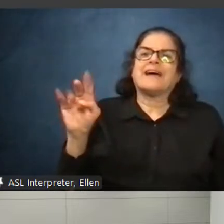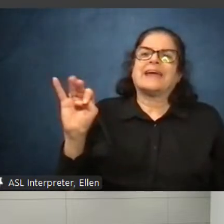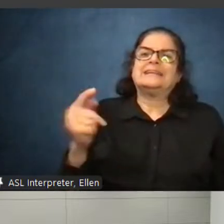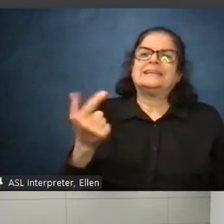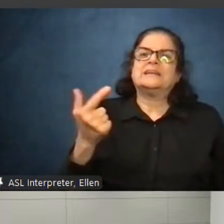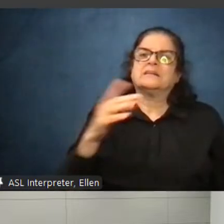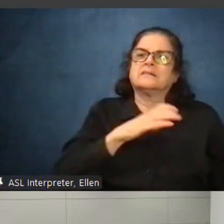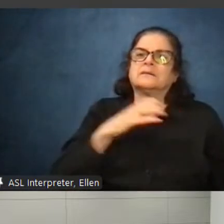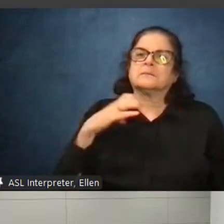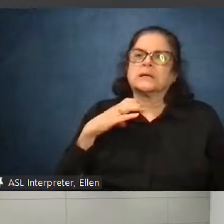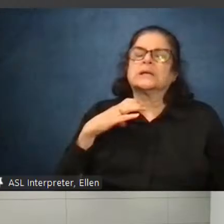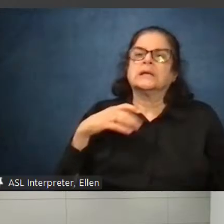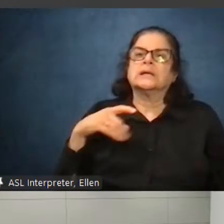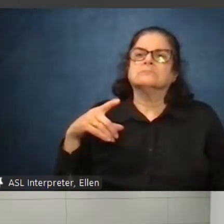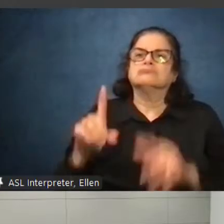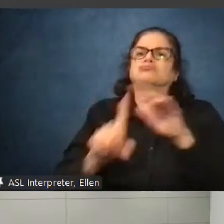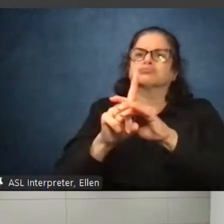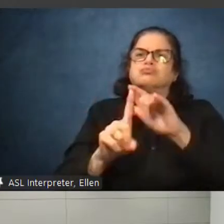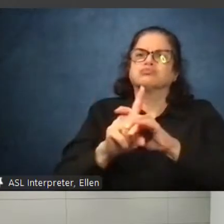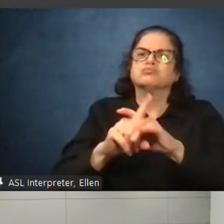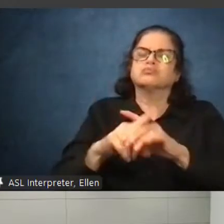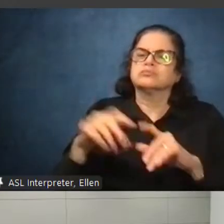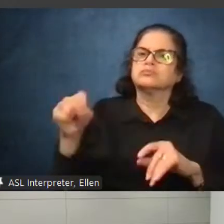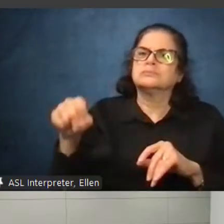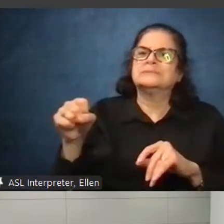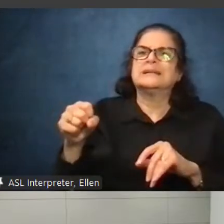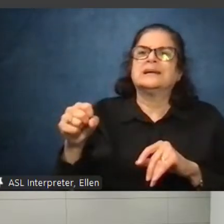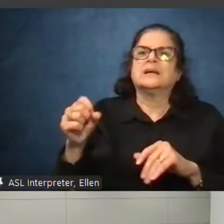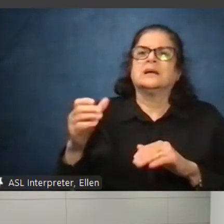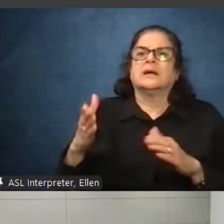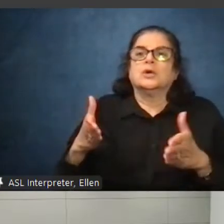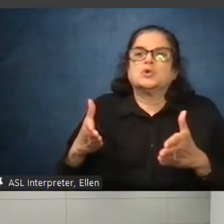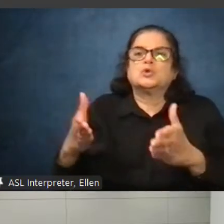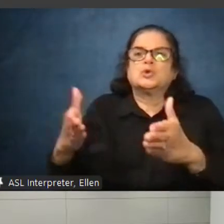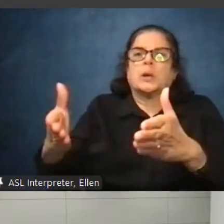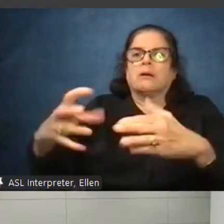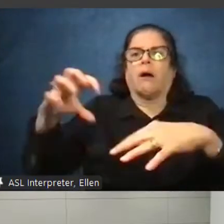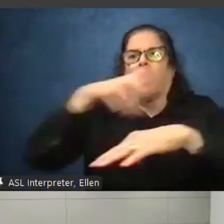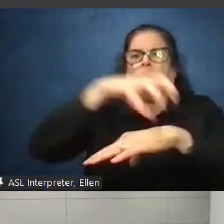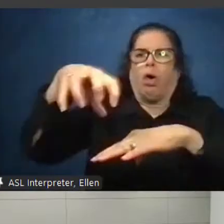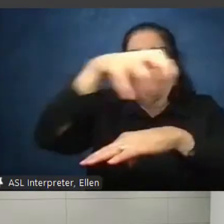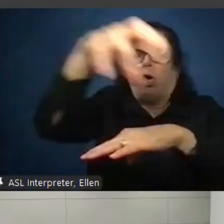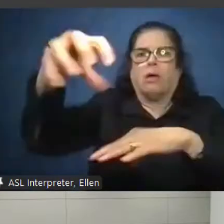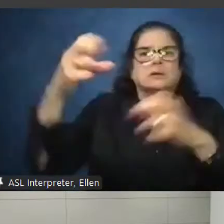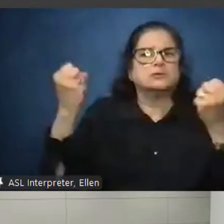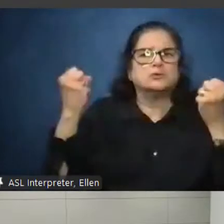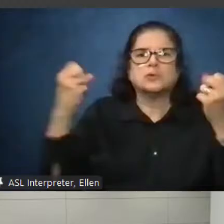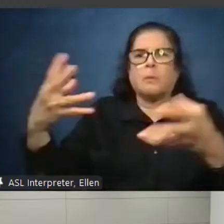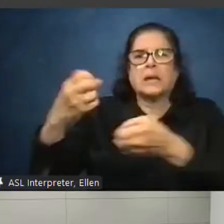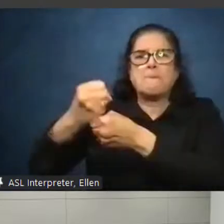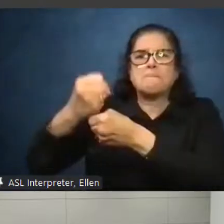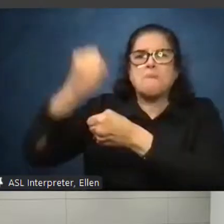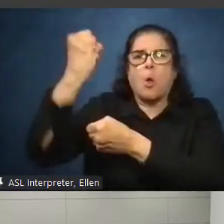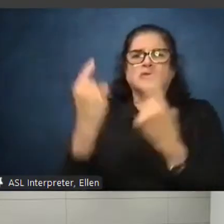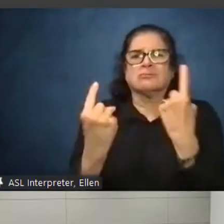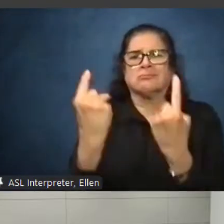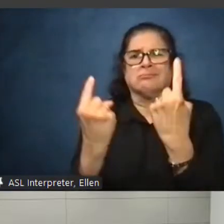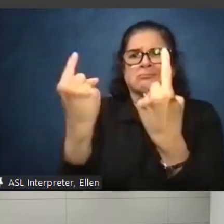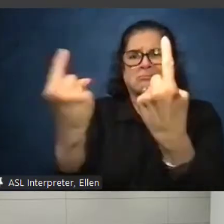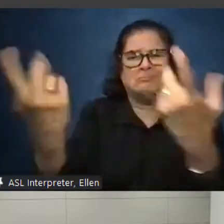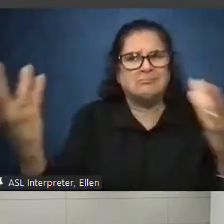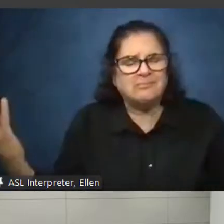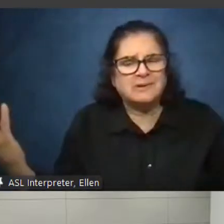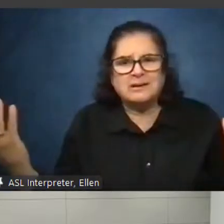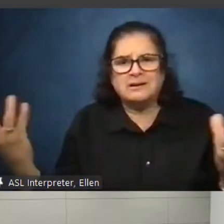that we heard about just sort of like street clutter and the fact that there were so many poles sometimes around bus stops and also